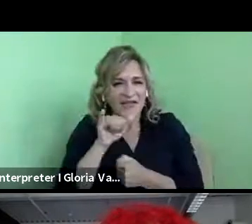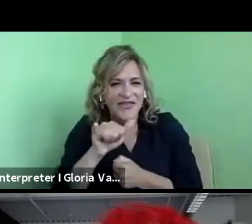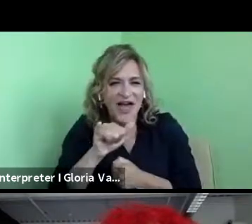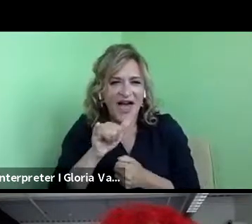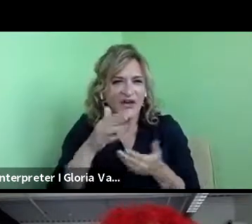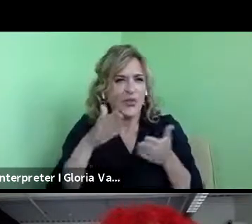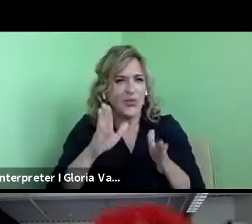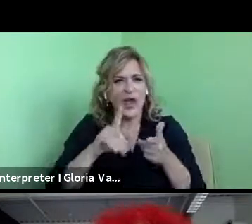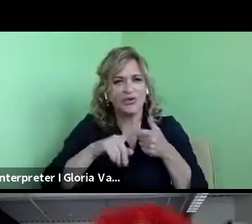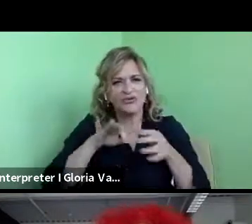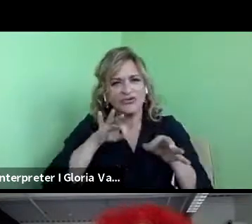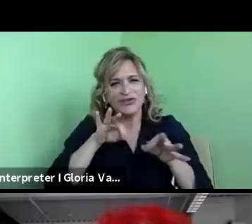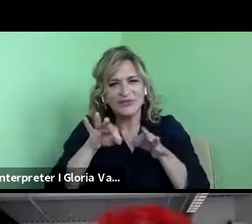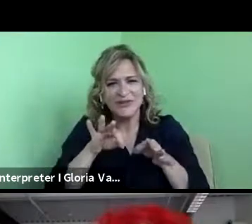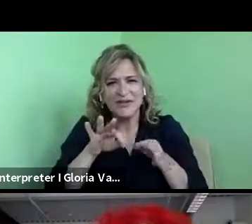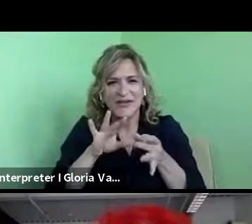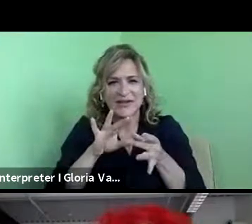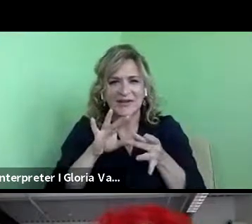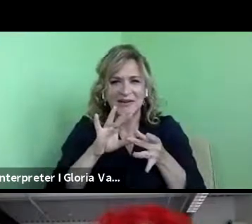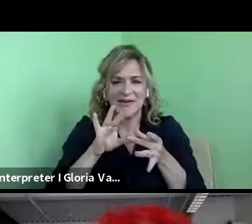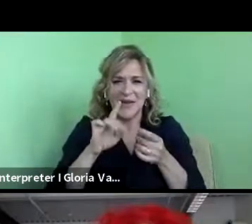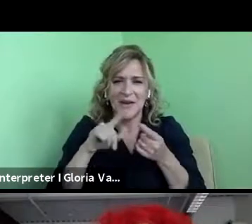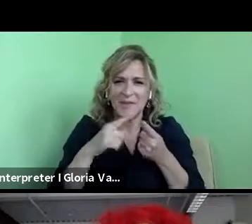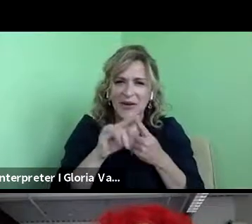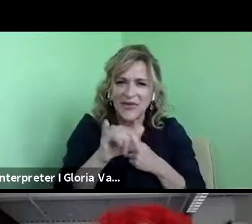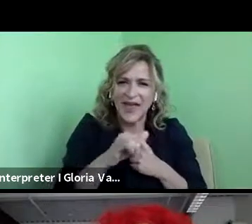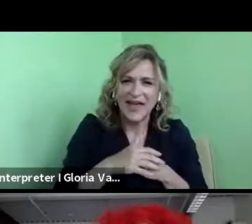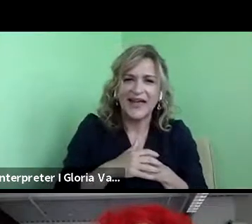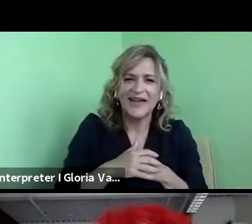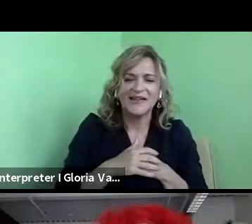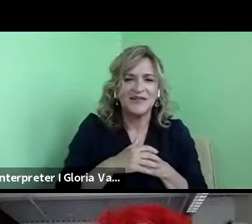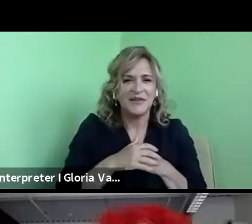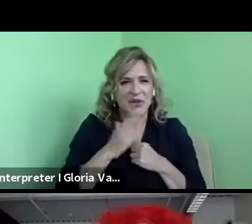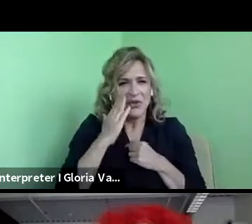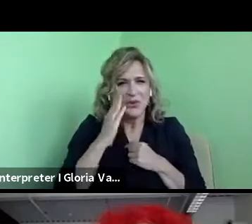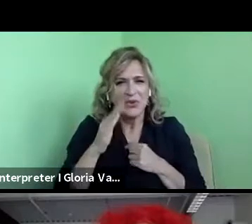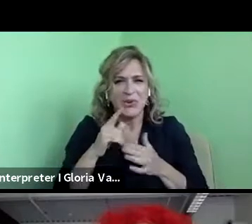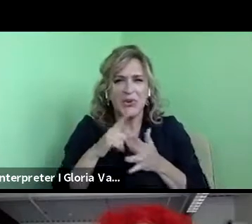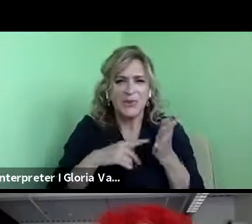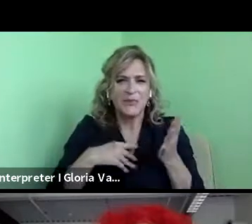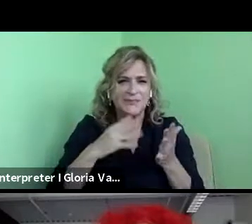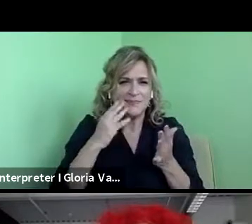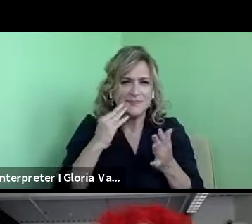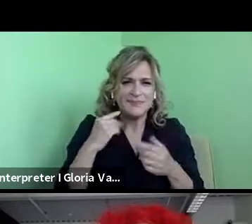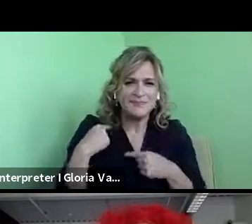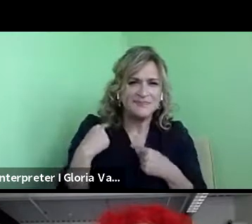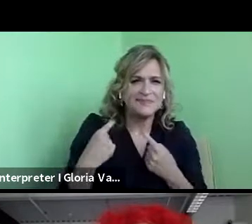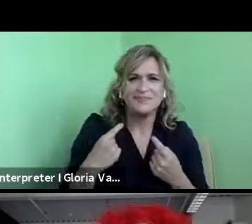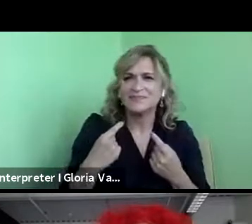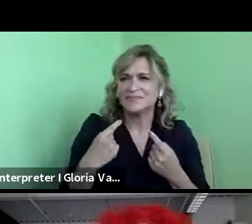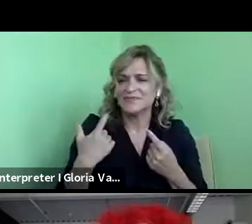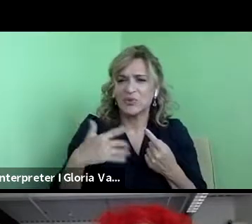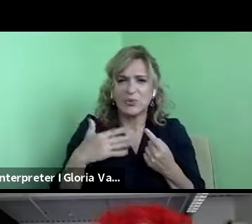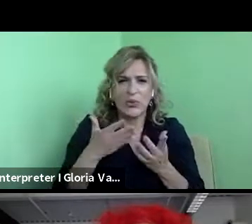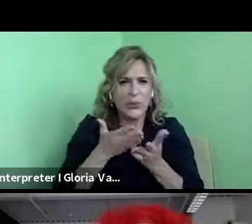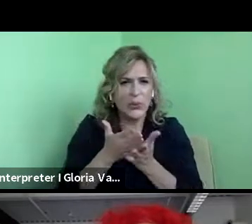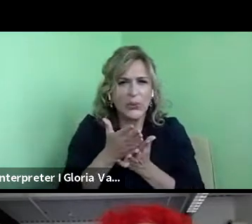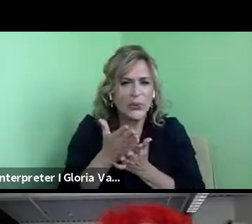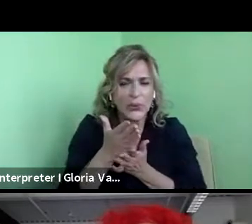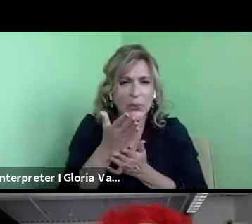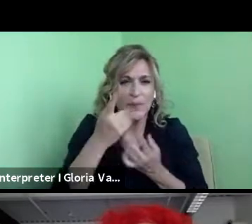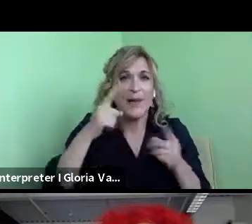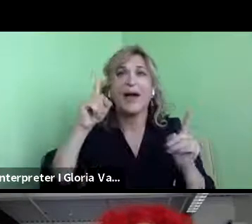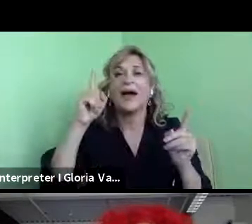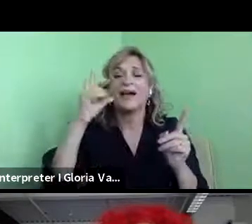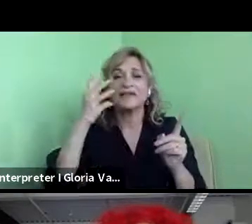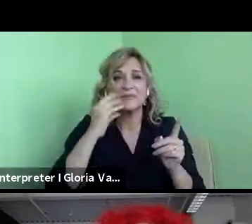because even in those, you know, with all the cynicism and all the things I was going through, then actually experiencing the